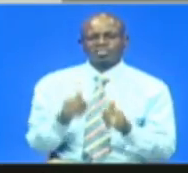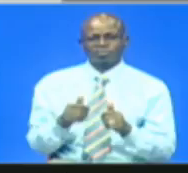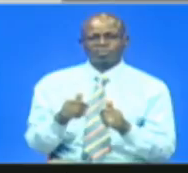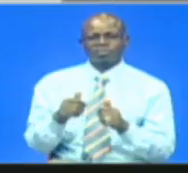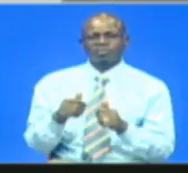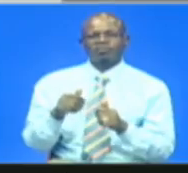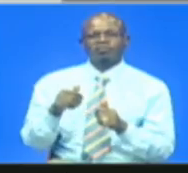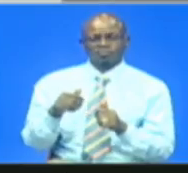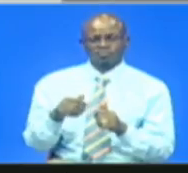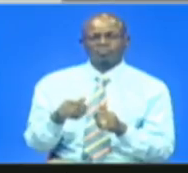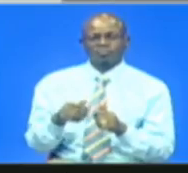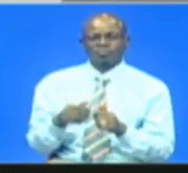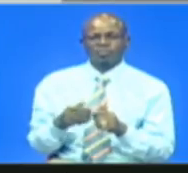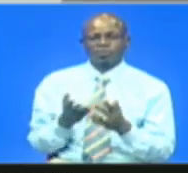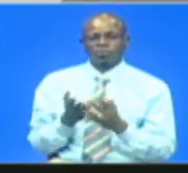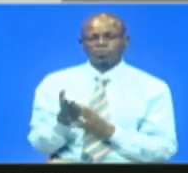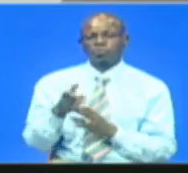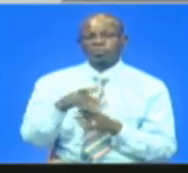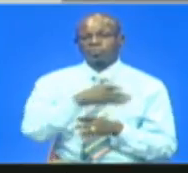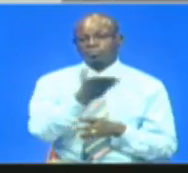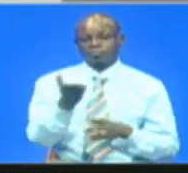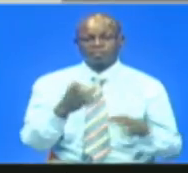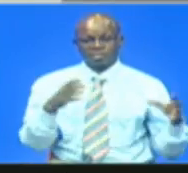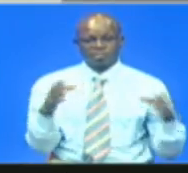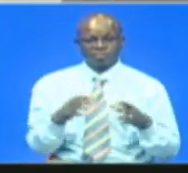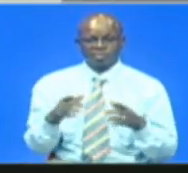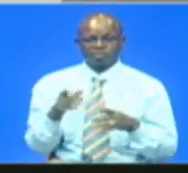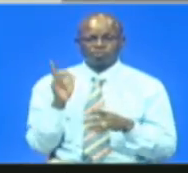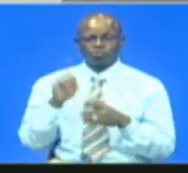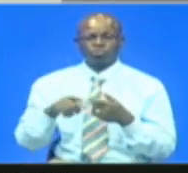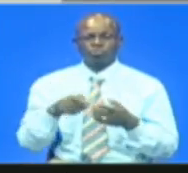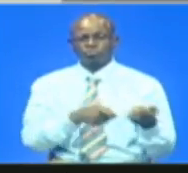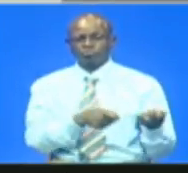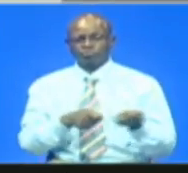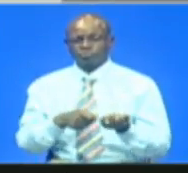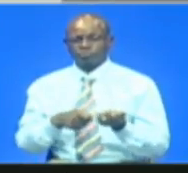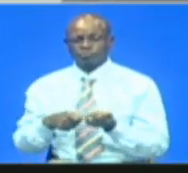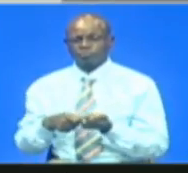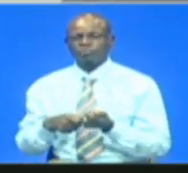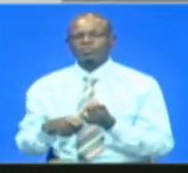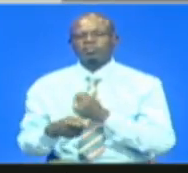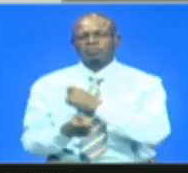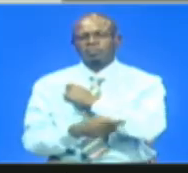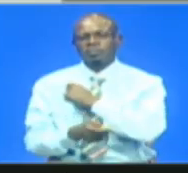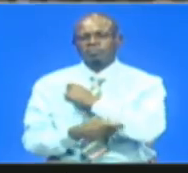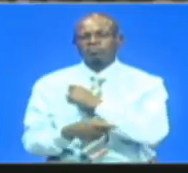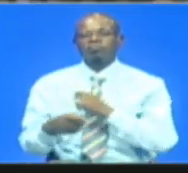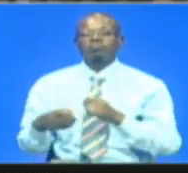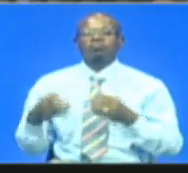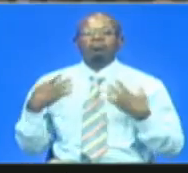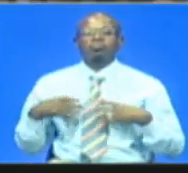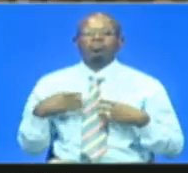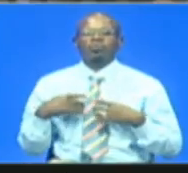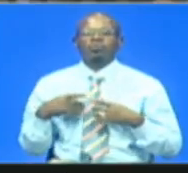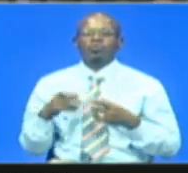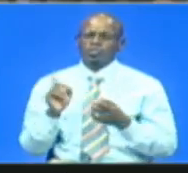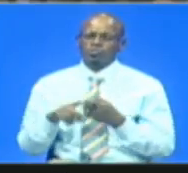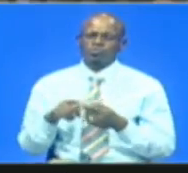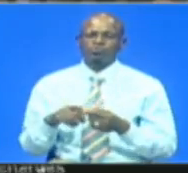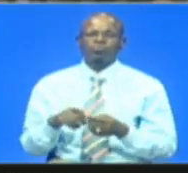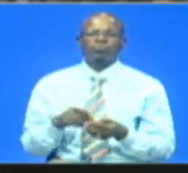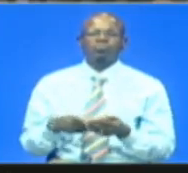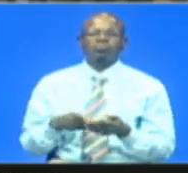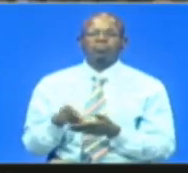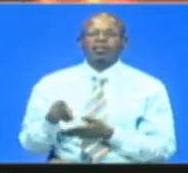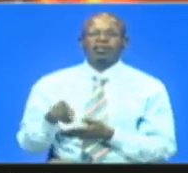by gambling firms to woo consumers of what has become a multi-billion shilling enterprise. But as the government